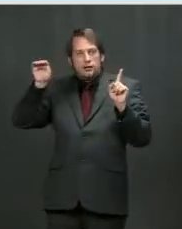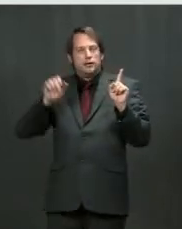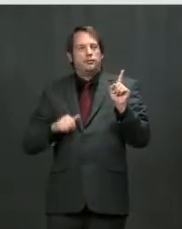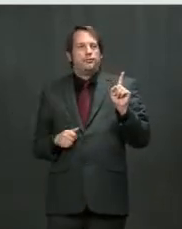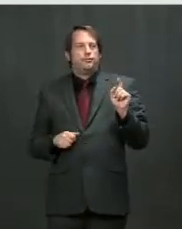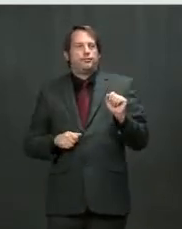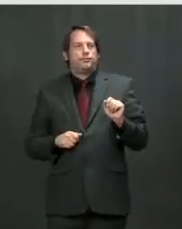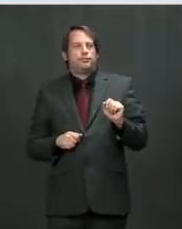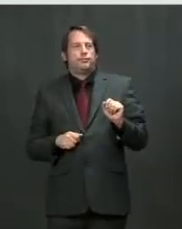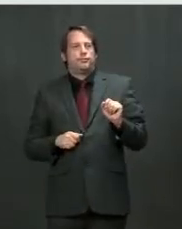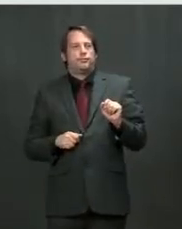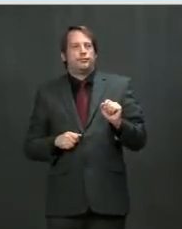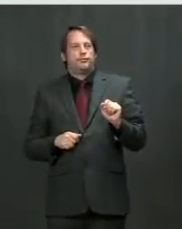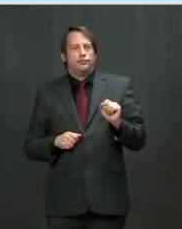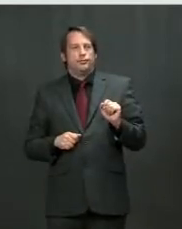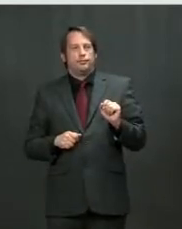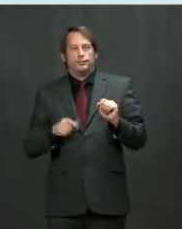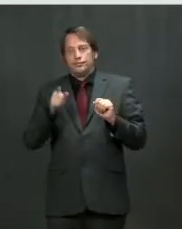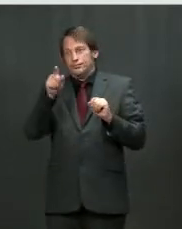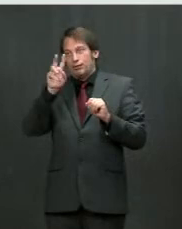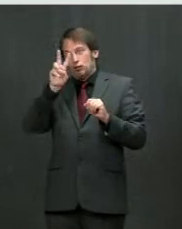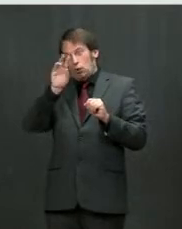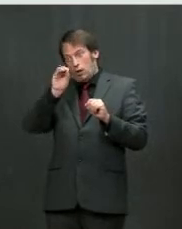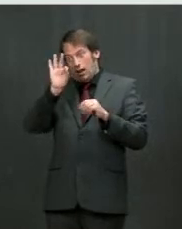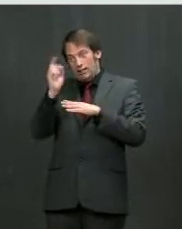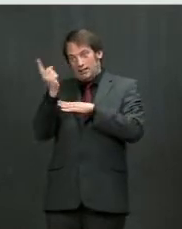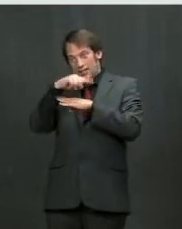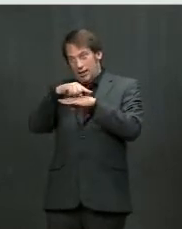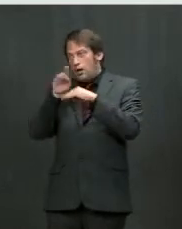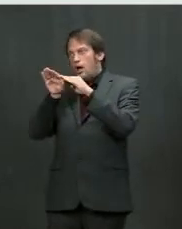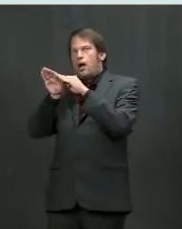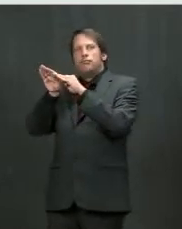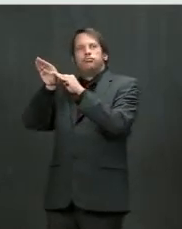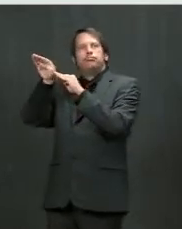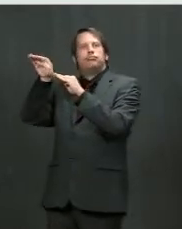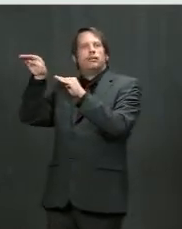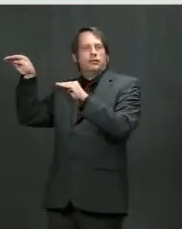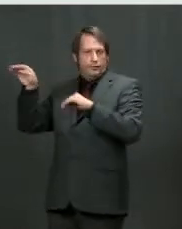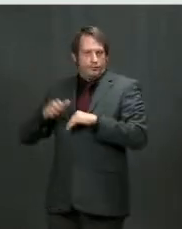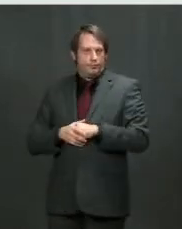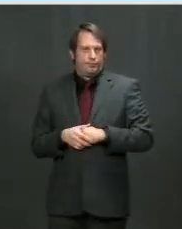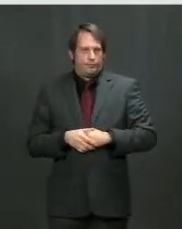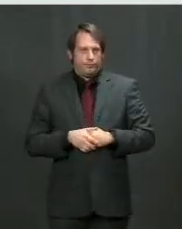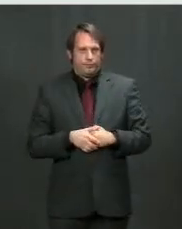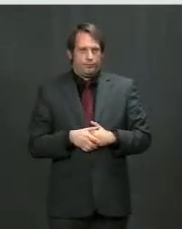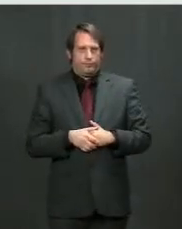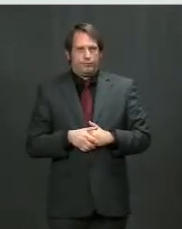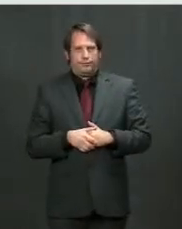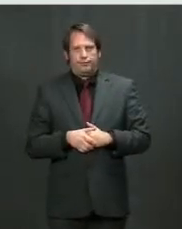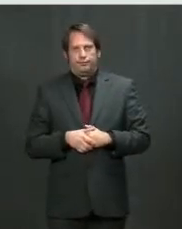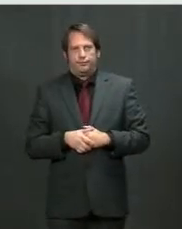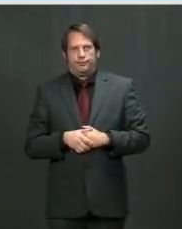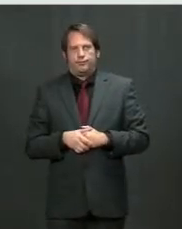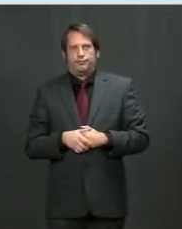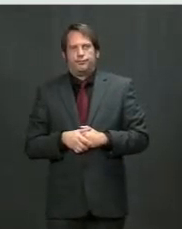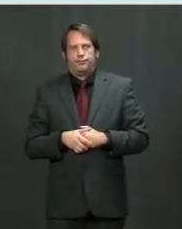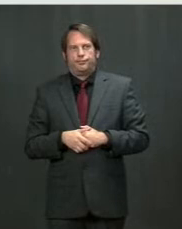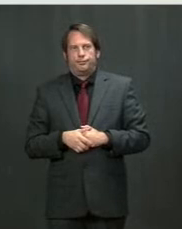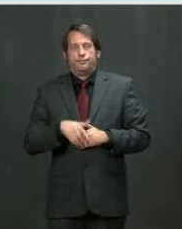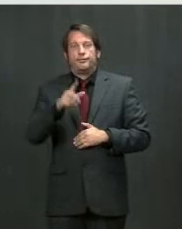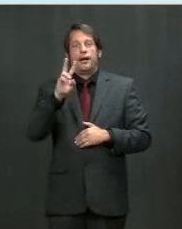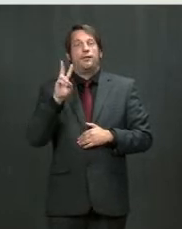Next slide. If you look at pseudovirus neutralization, which is just an assay that does not look at the